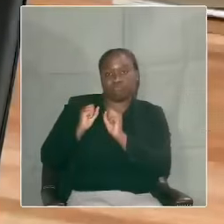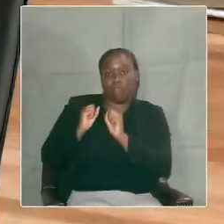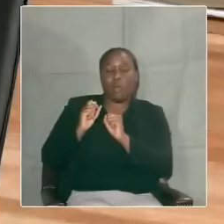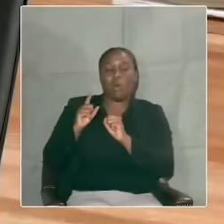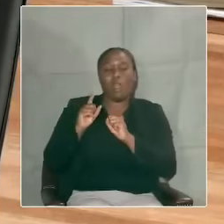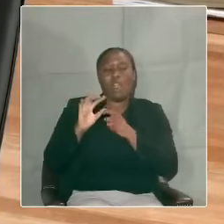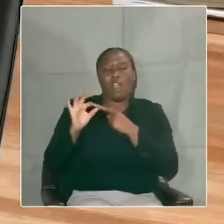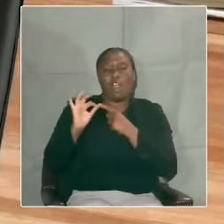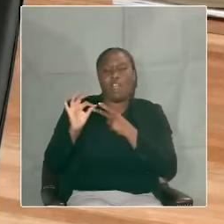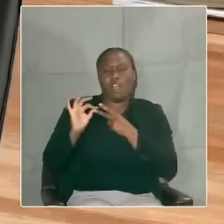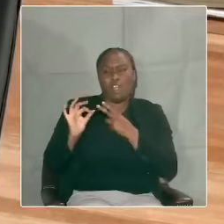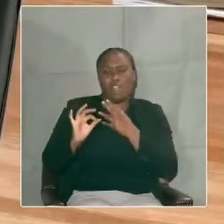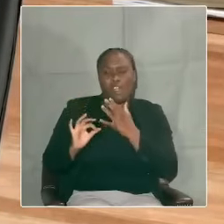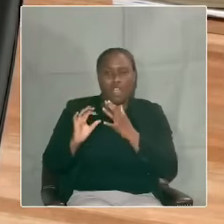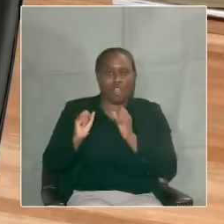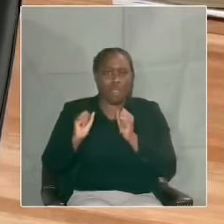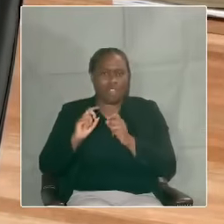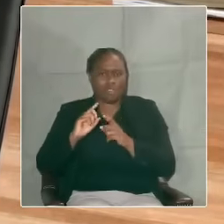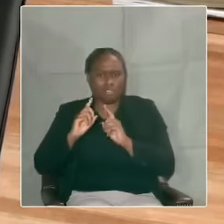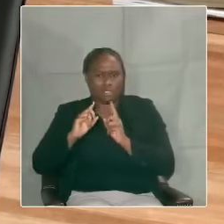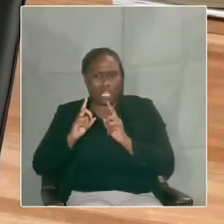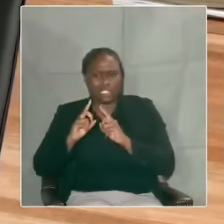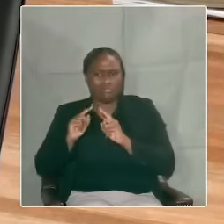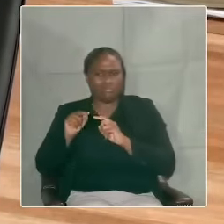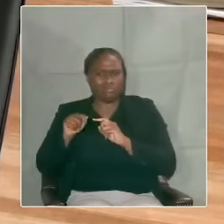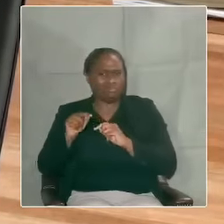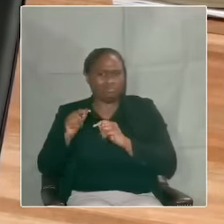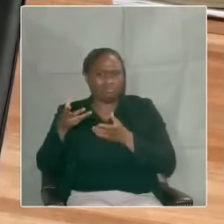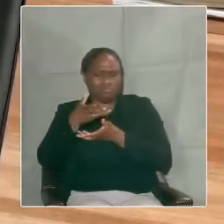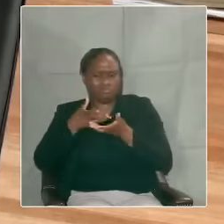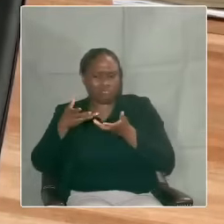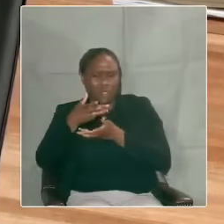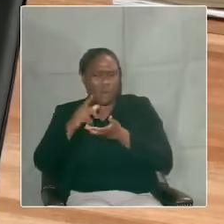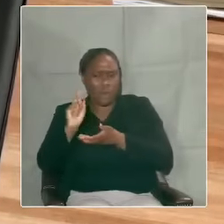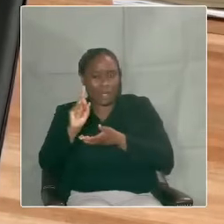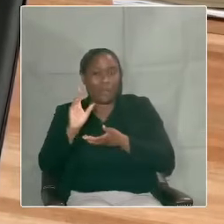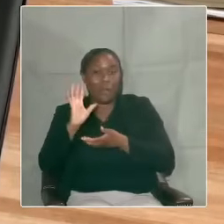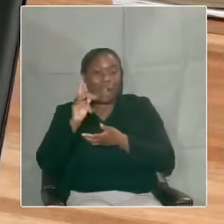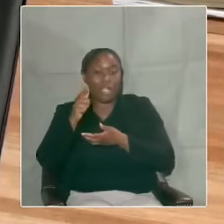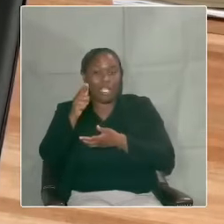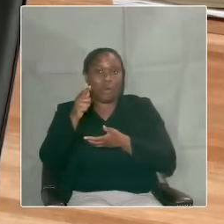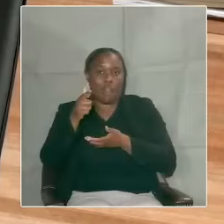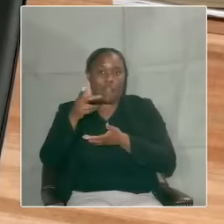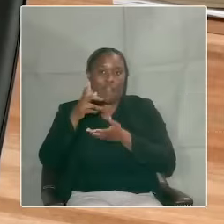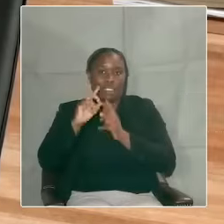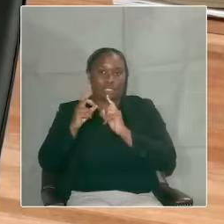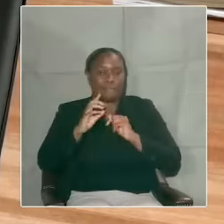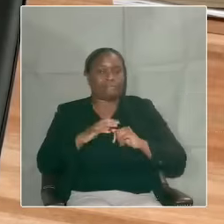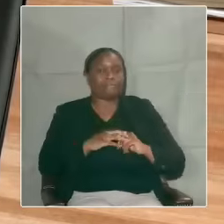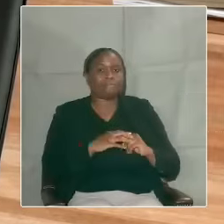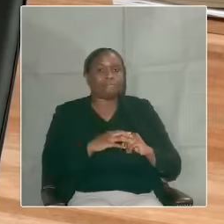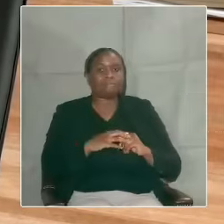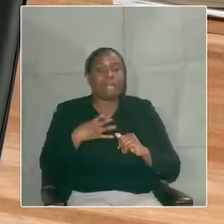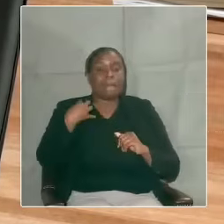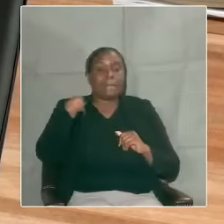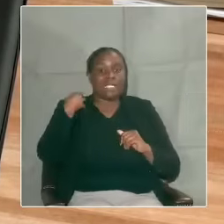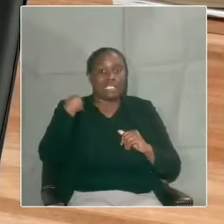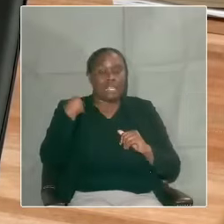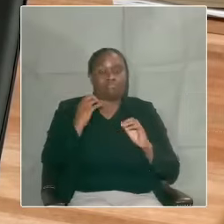with the details of that meeting with the minister in more detail later. But you say you briefed the